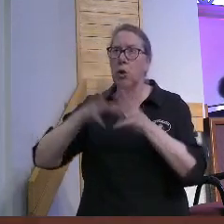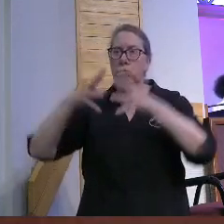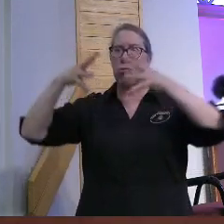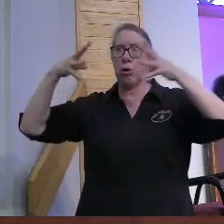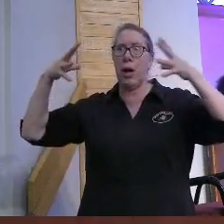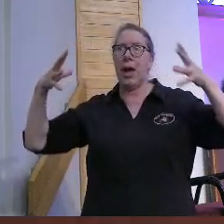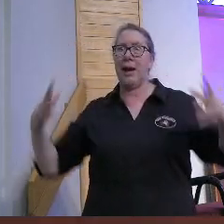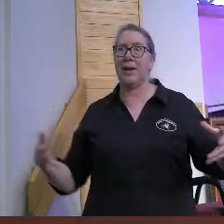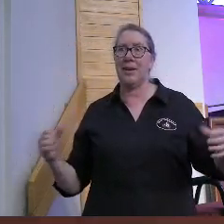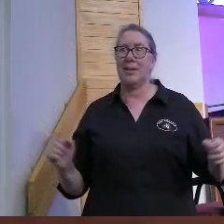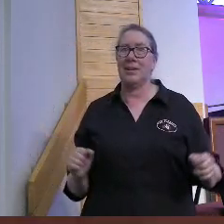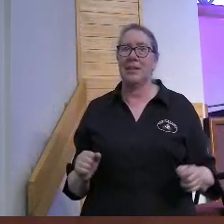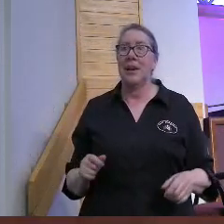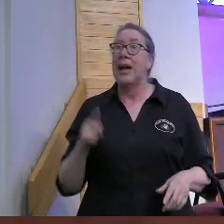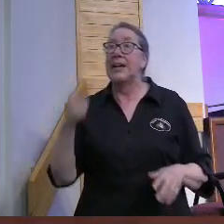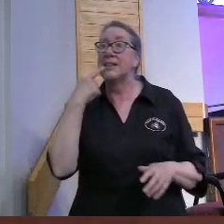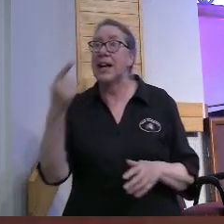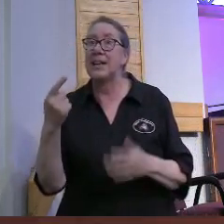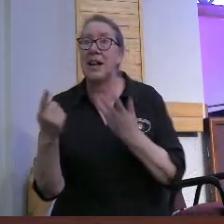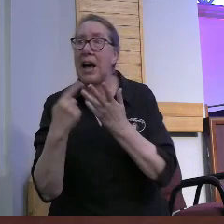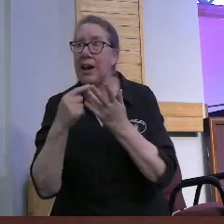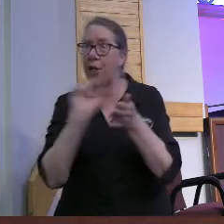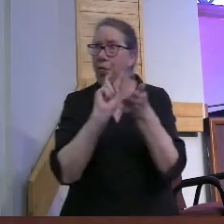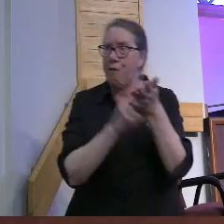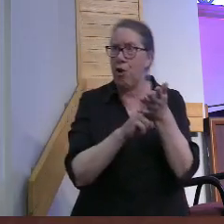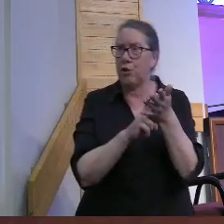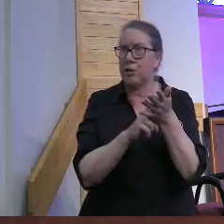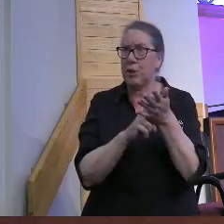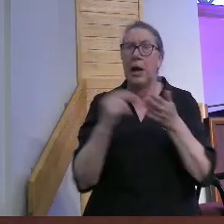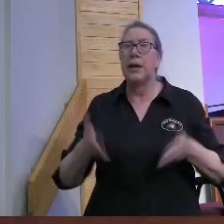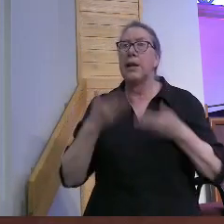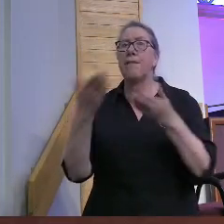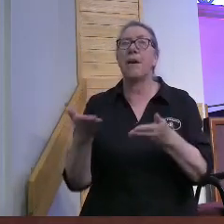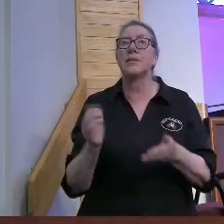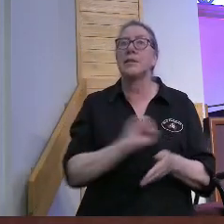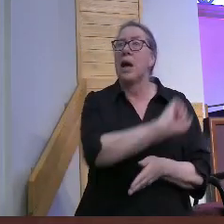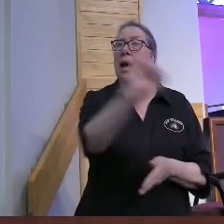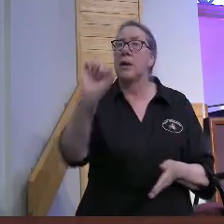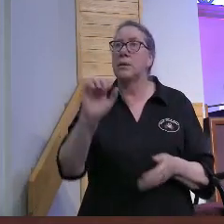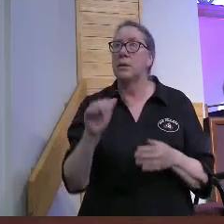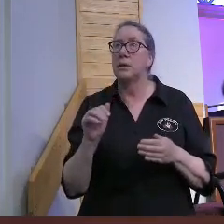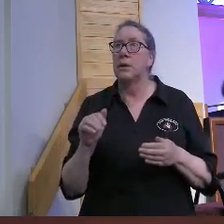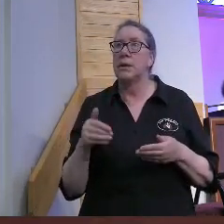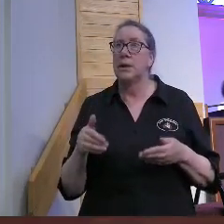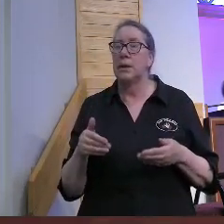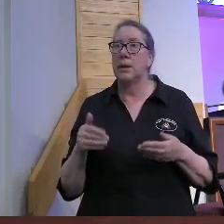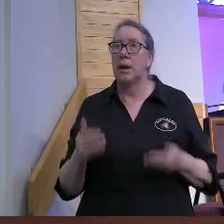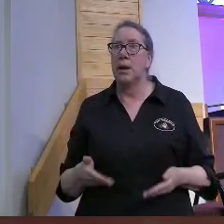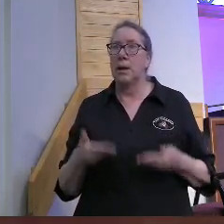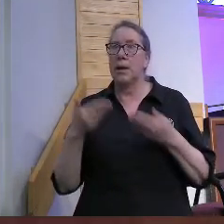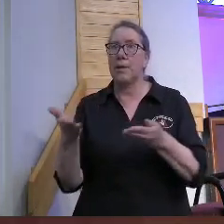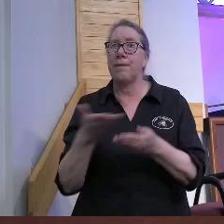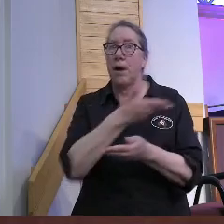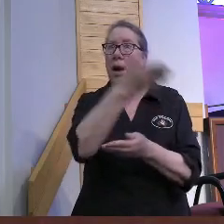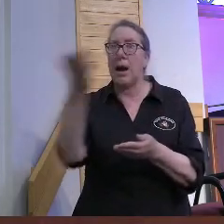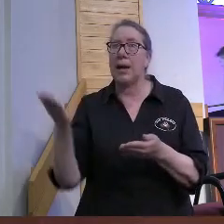said, give us this day our daily bread. God only wants us to be worried with, not worried.